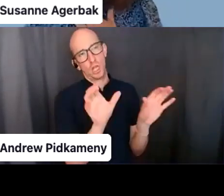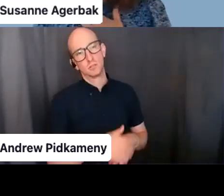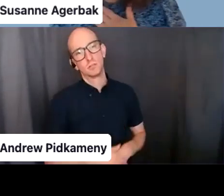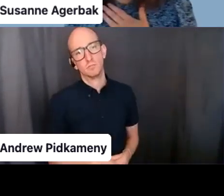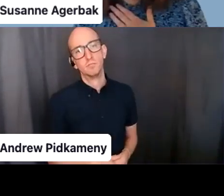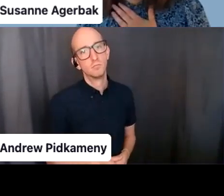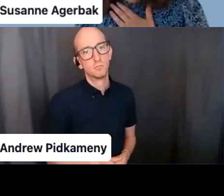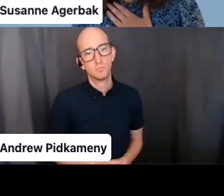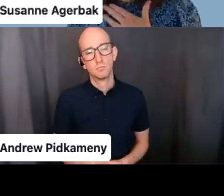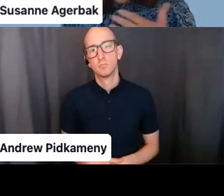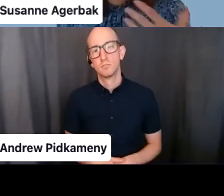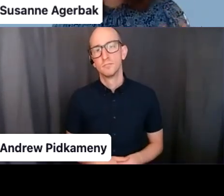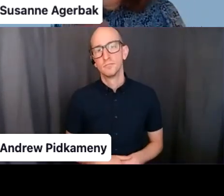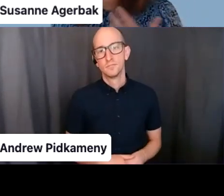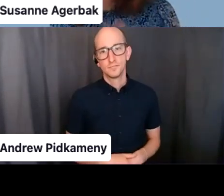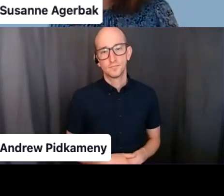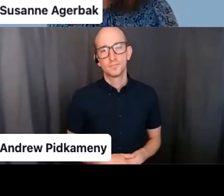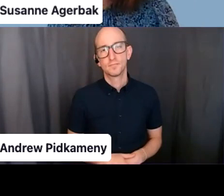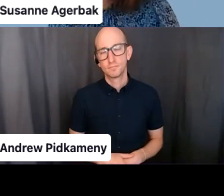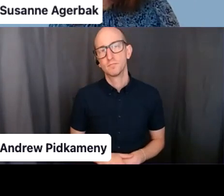chance to